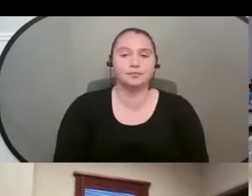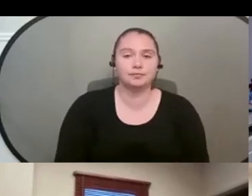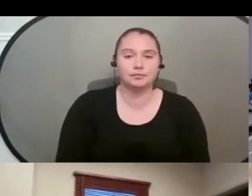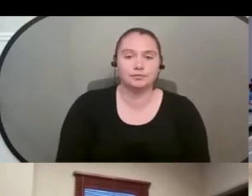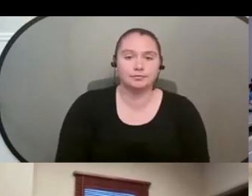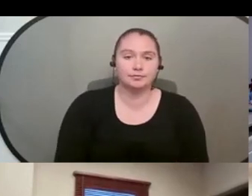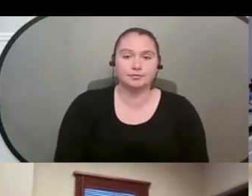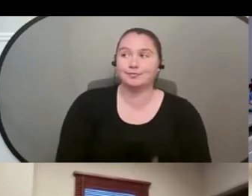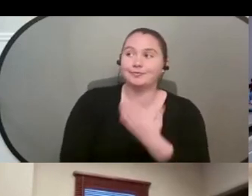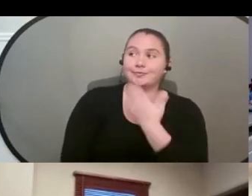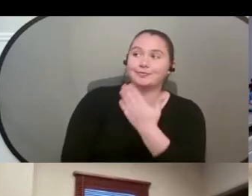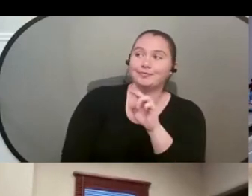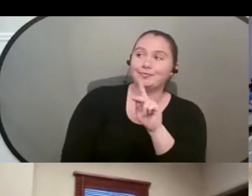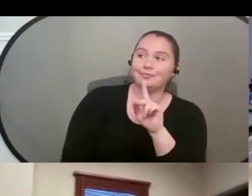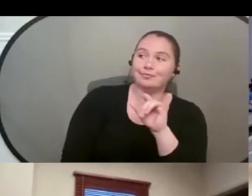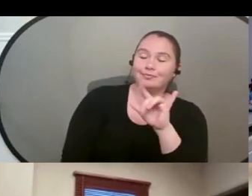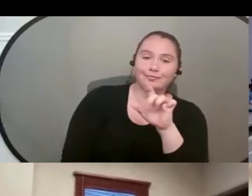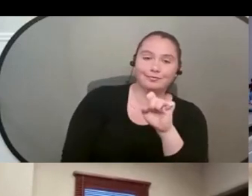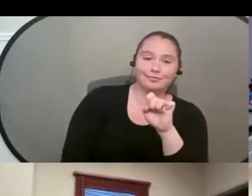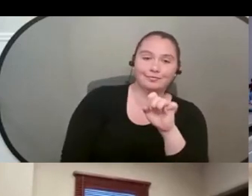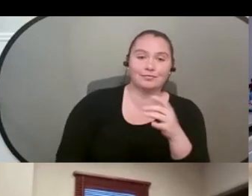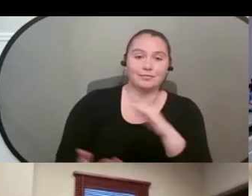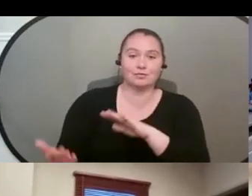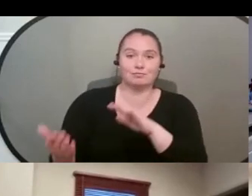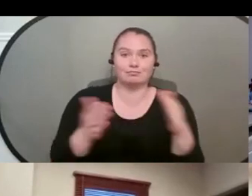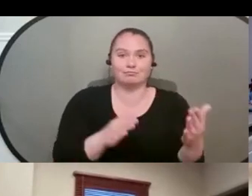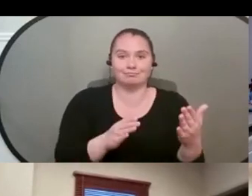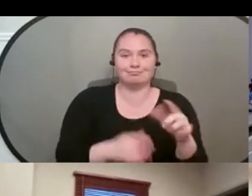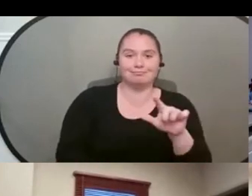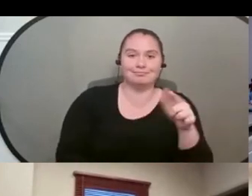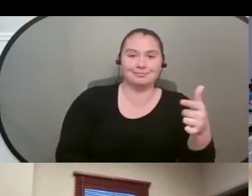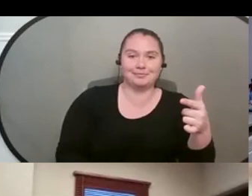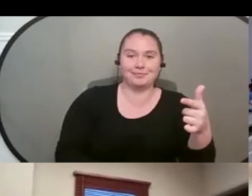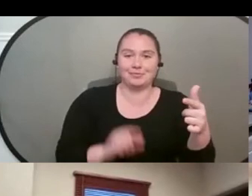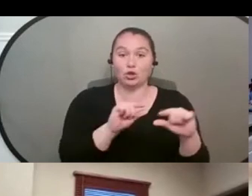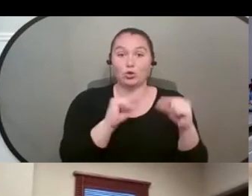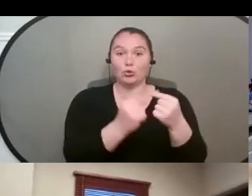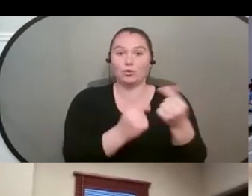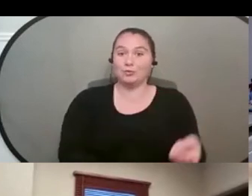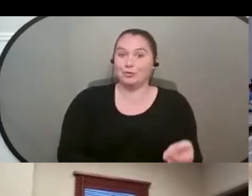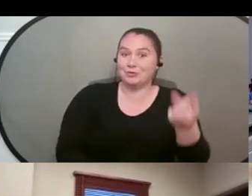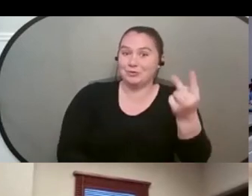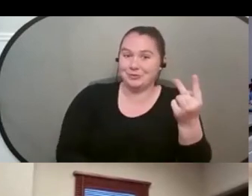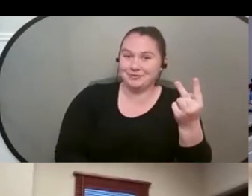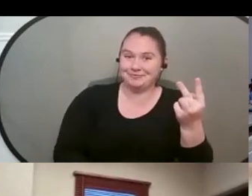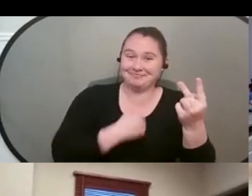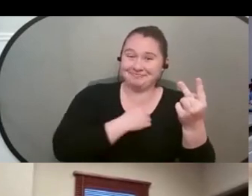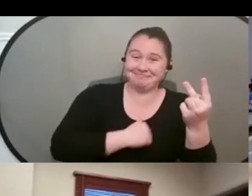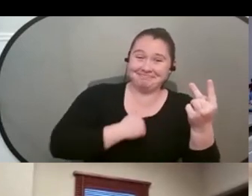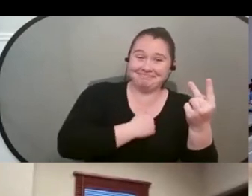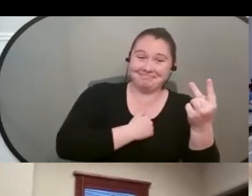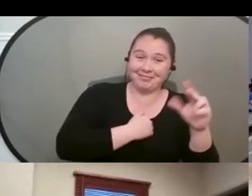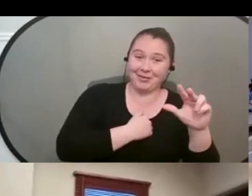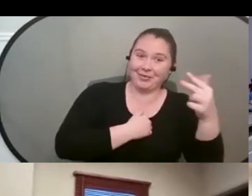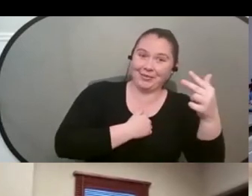Thank you, Kyle. So then we'll switch over to group three or group two that's acting as group three, maybe with